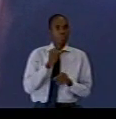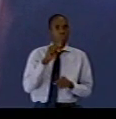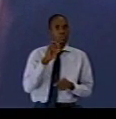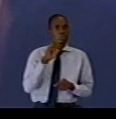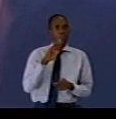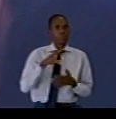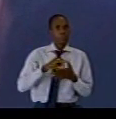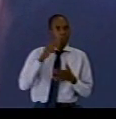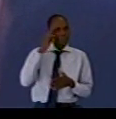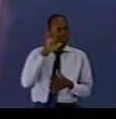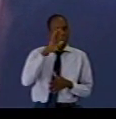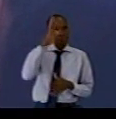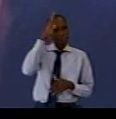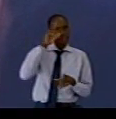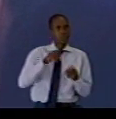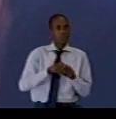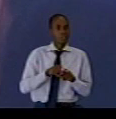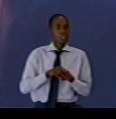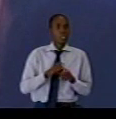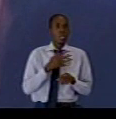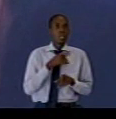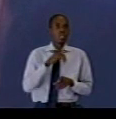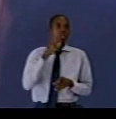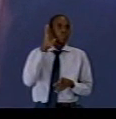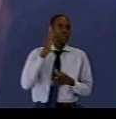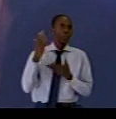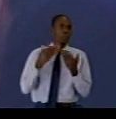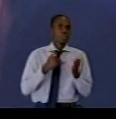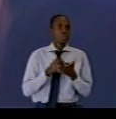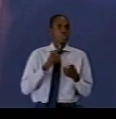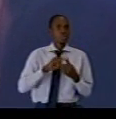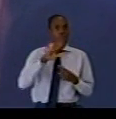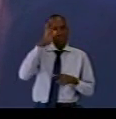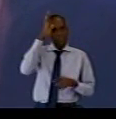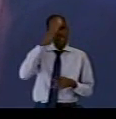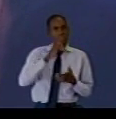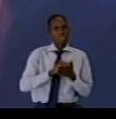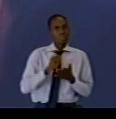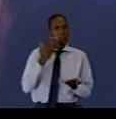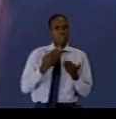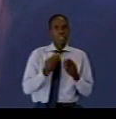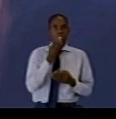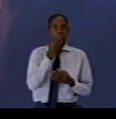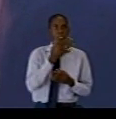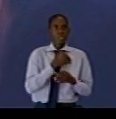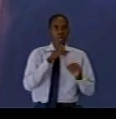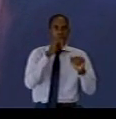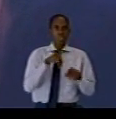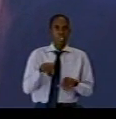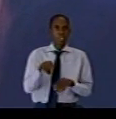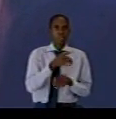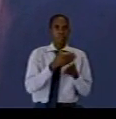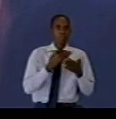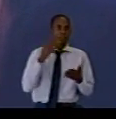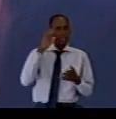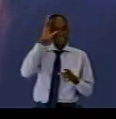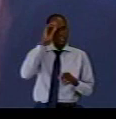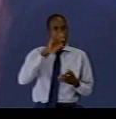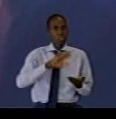to thy father, that he may eat, and that he may bless thee before his death. And Jacob said to Rebekah his